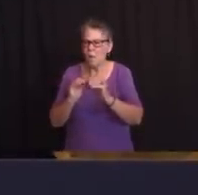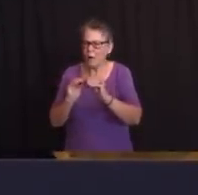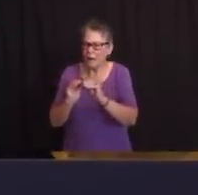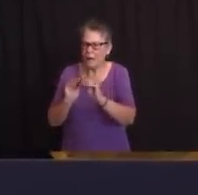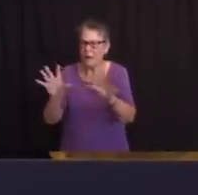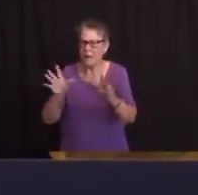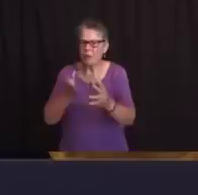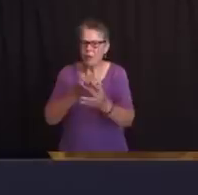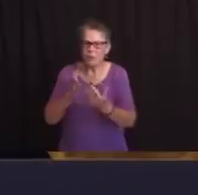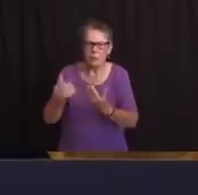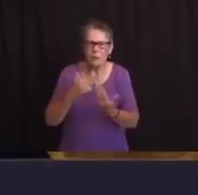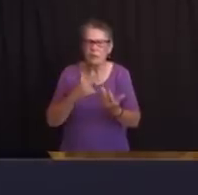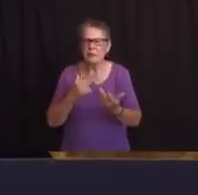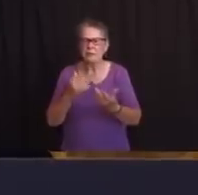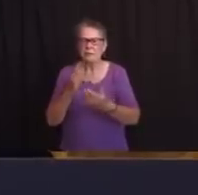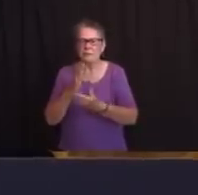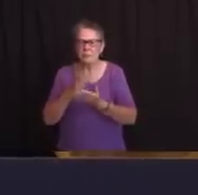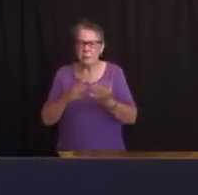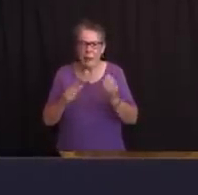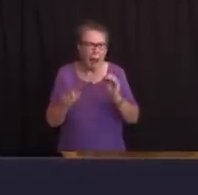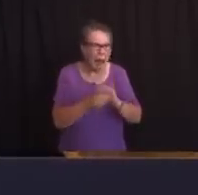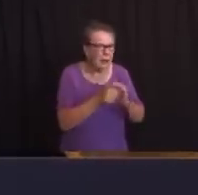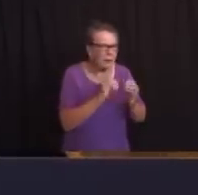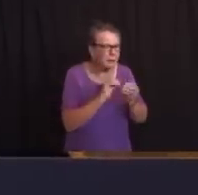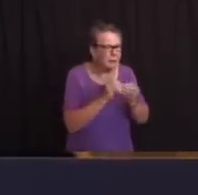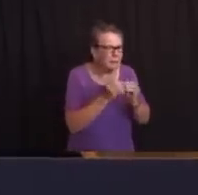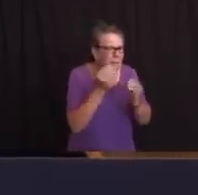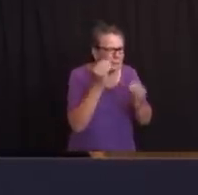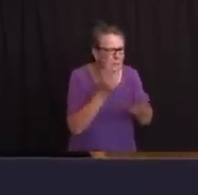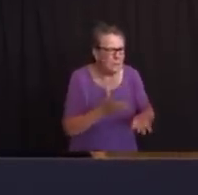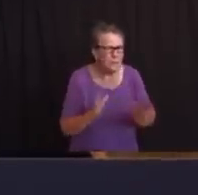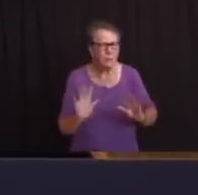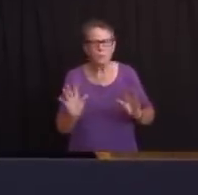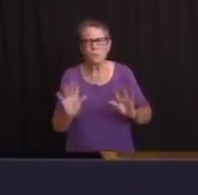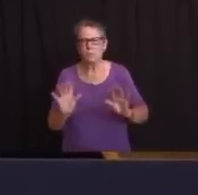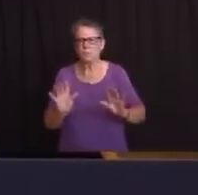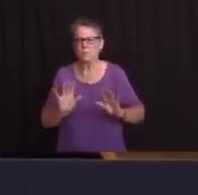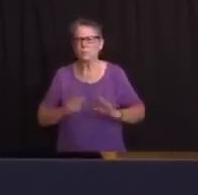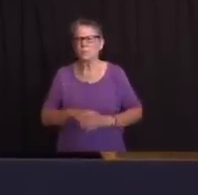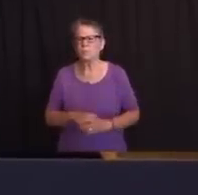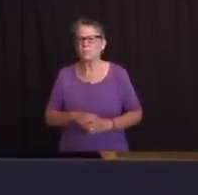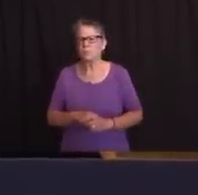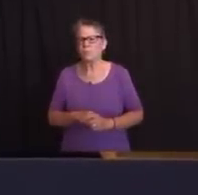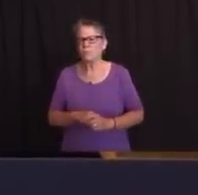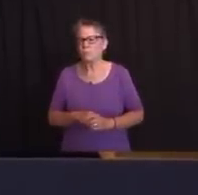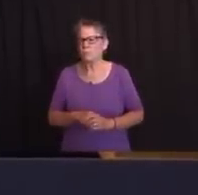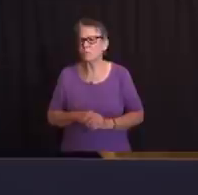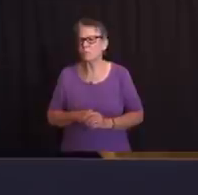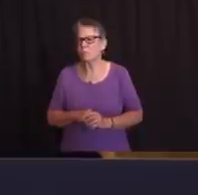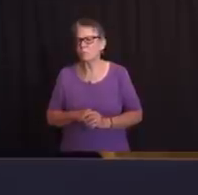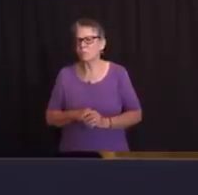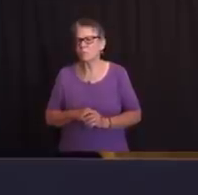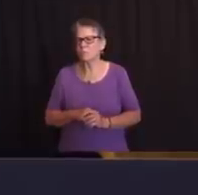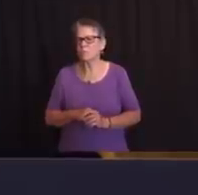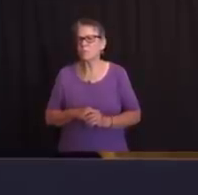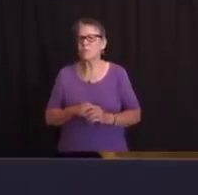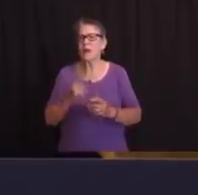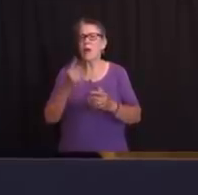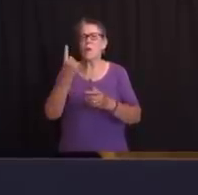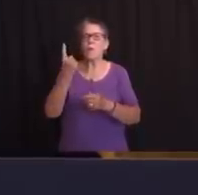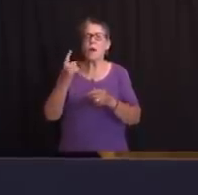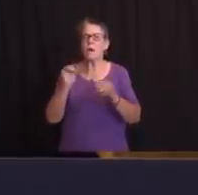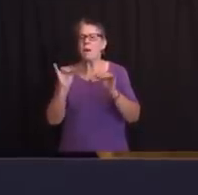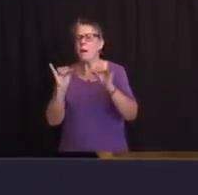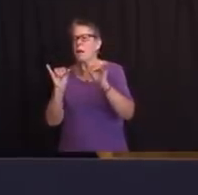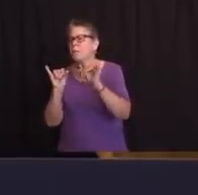And we've said time and time again that there's no one data point that drives us. It's a collection of